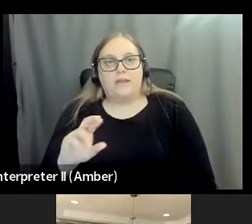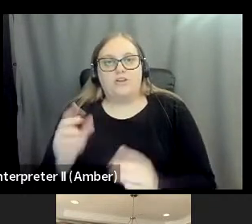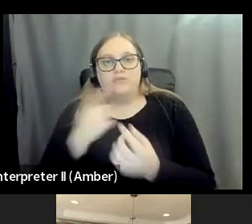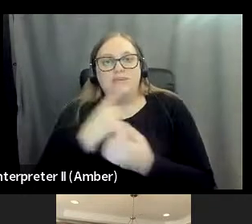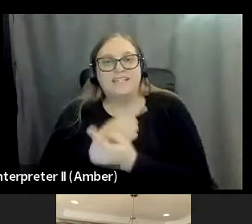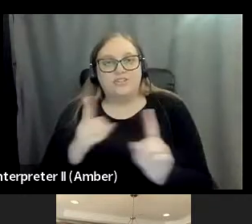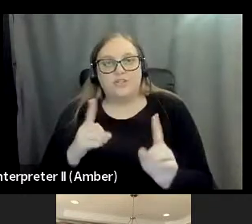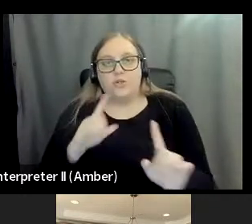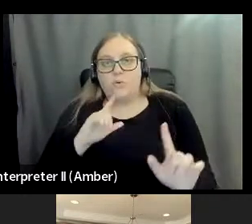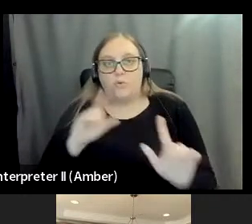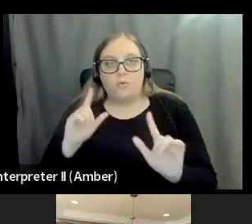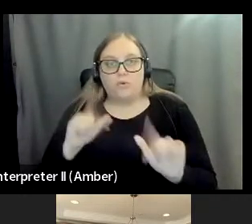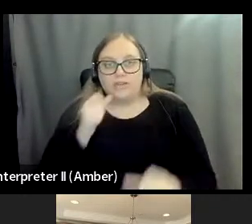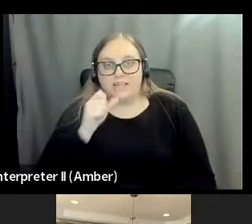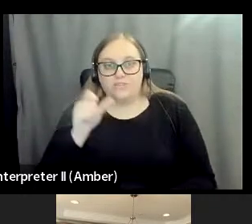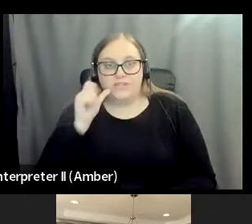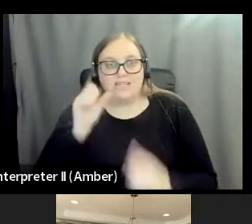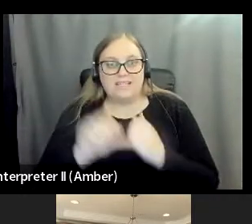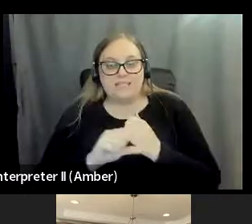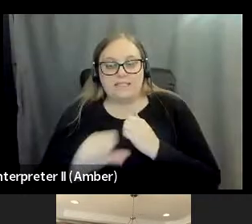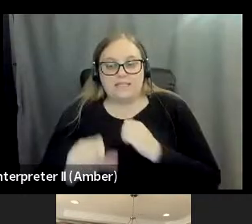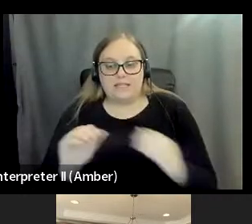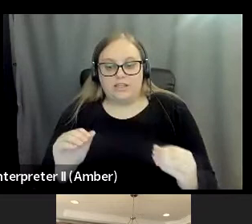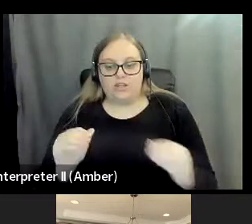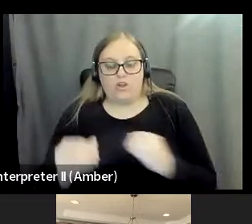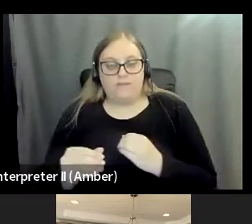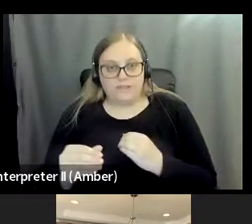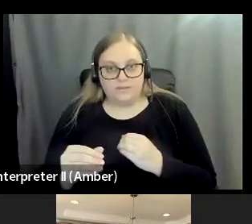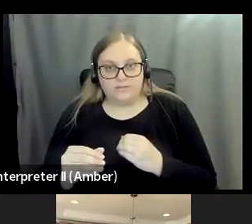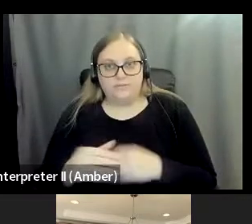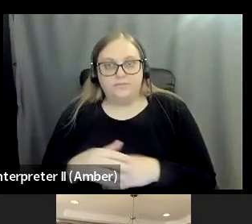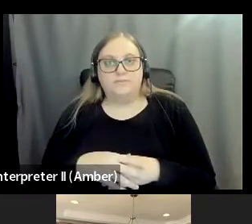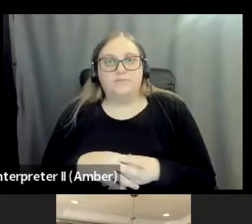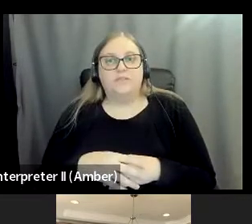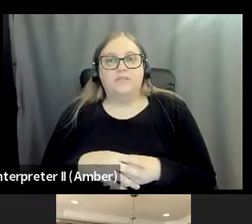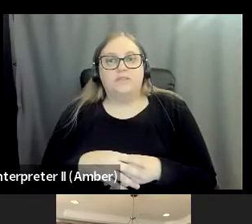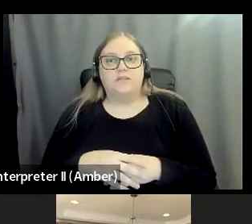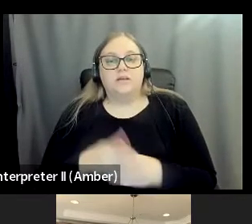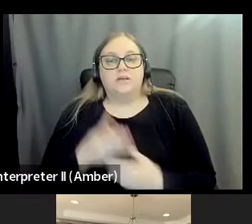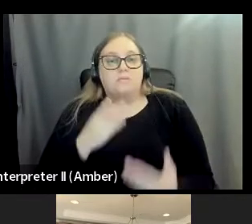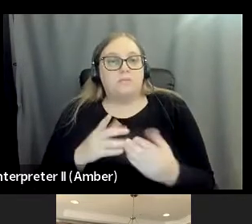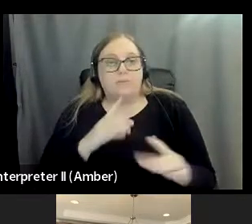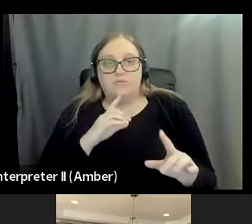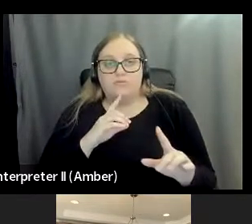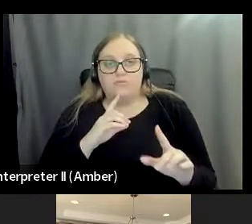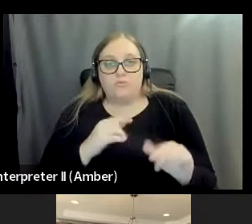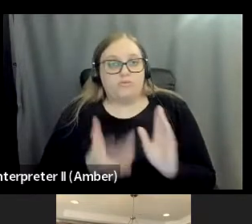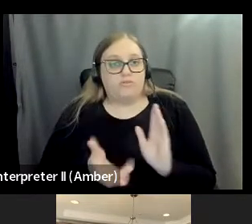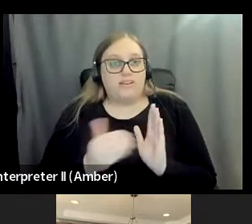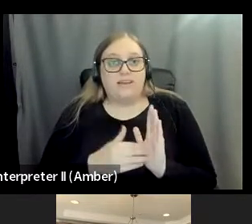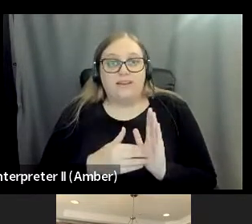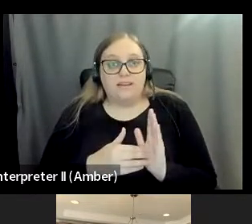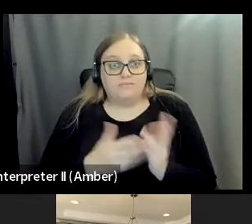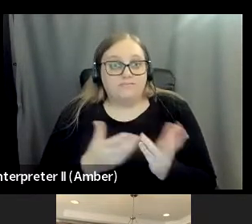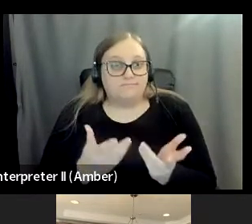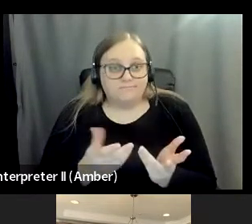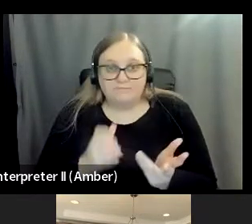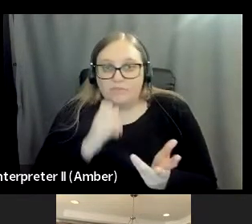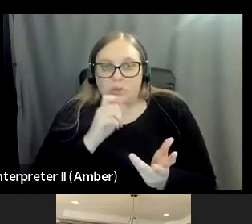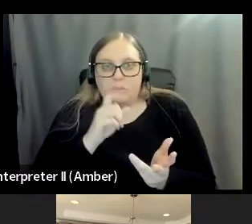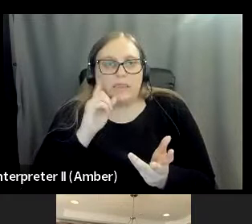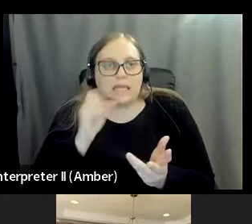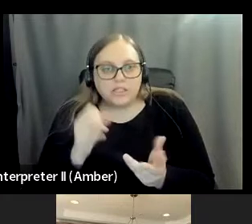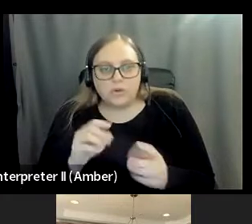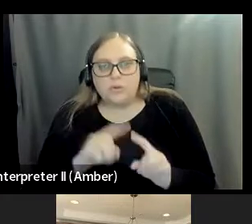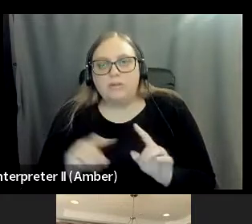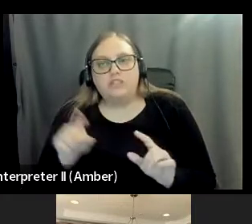order yesterday extending the office. The mayor could issue another order. I don't think that's likely, but she could